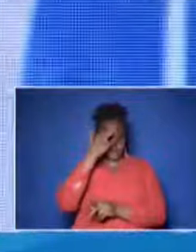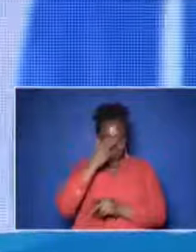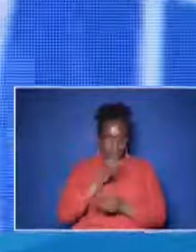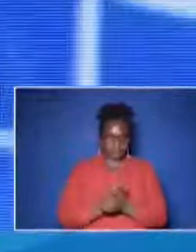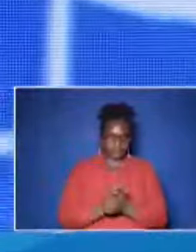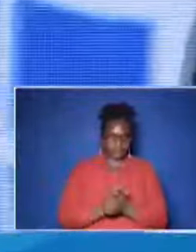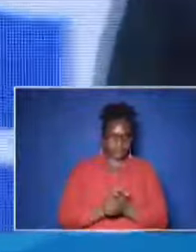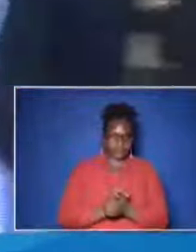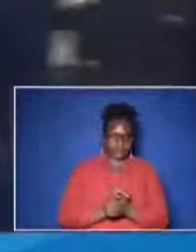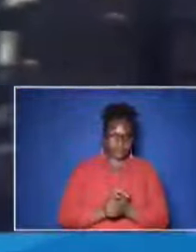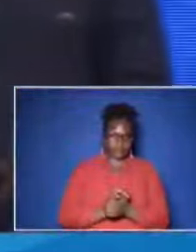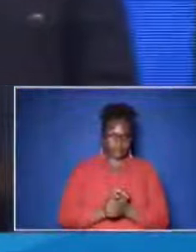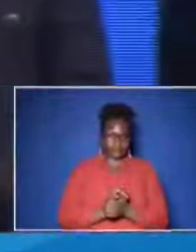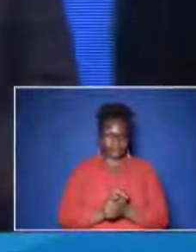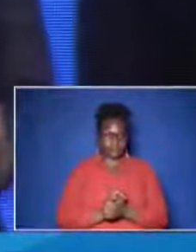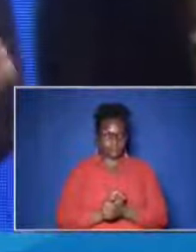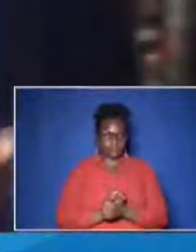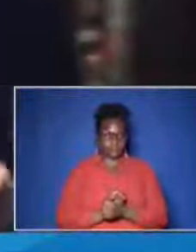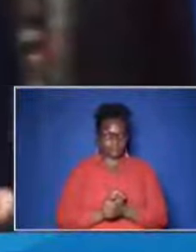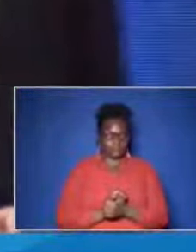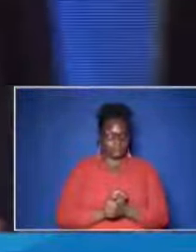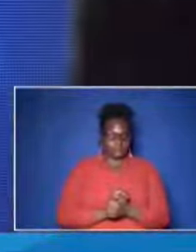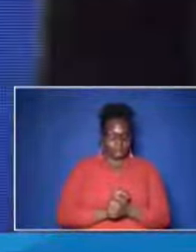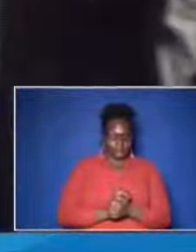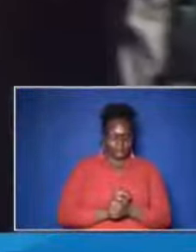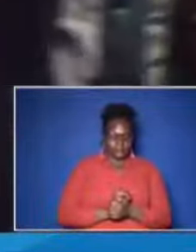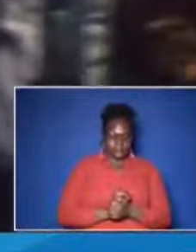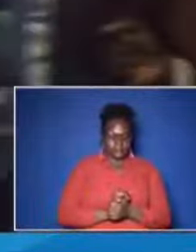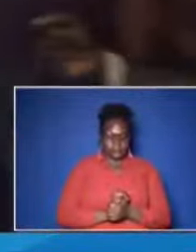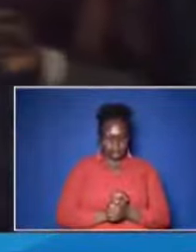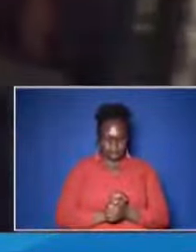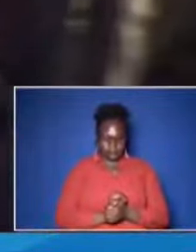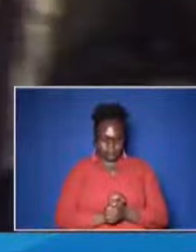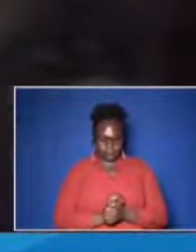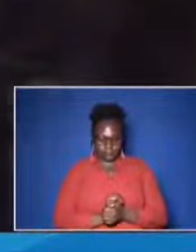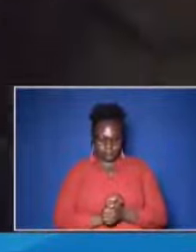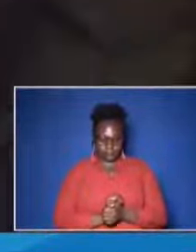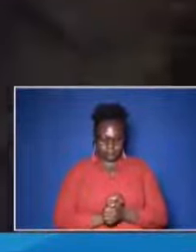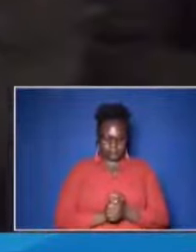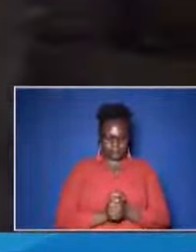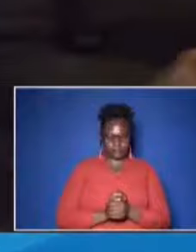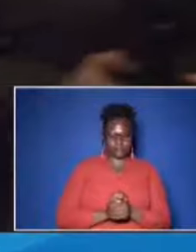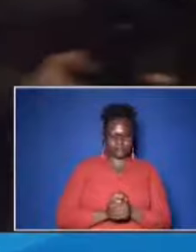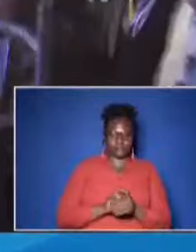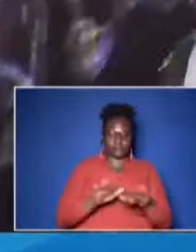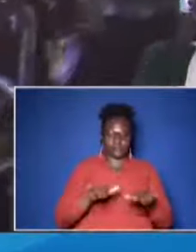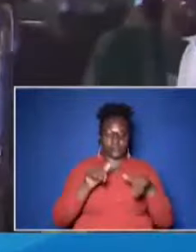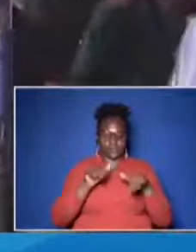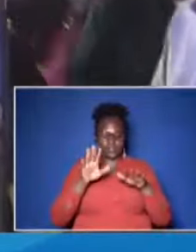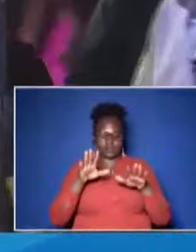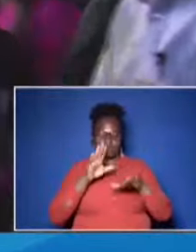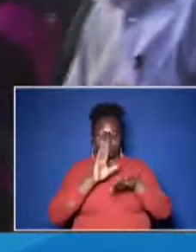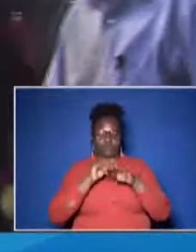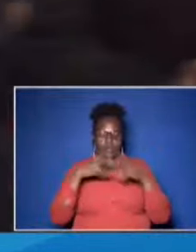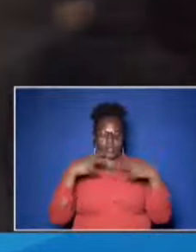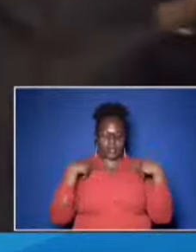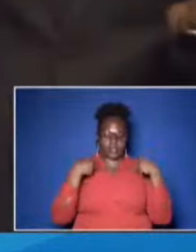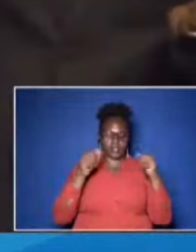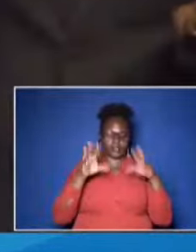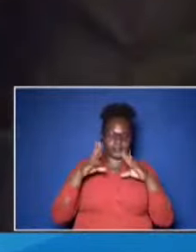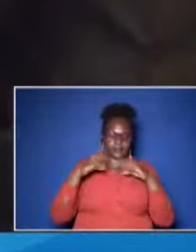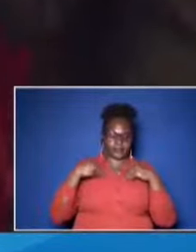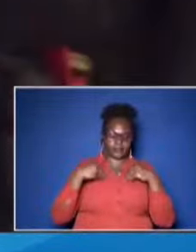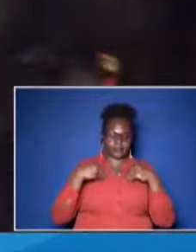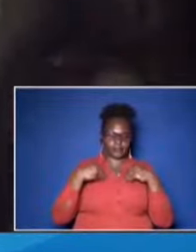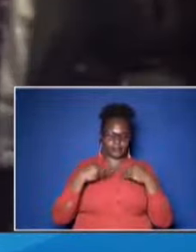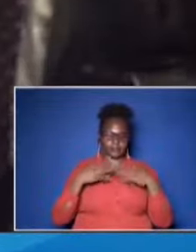healing receive your healing now don't even wait for me to call out your healing